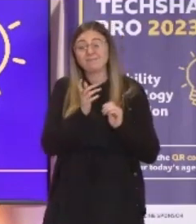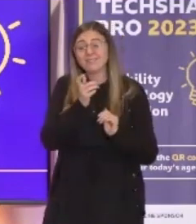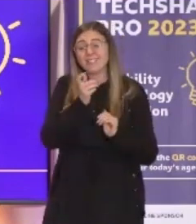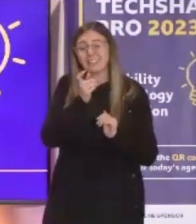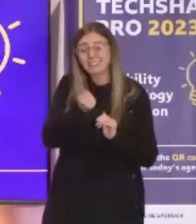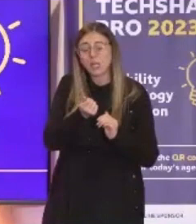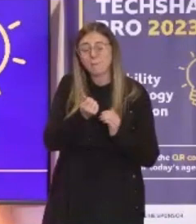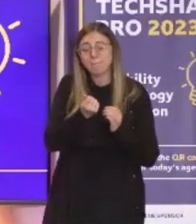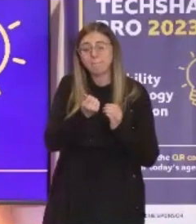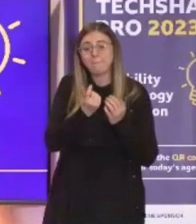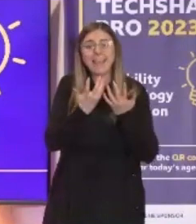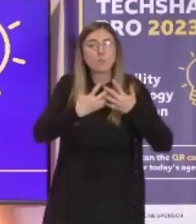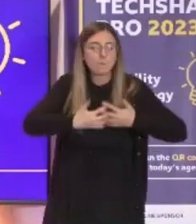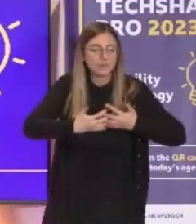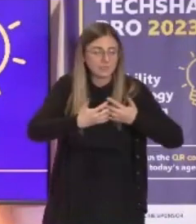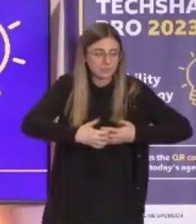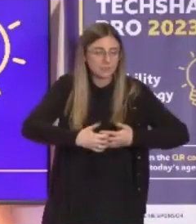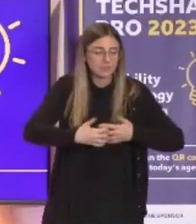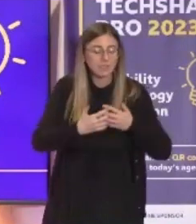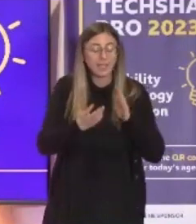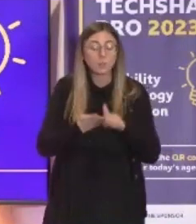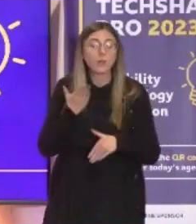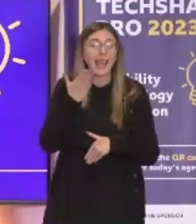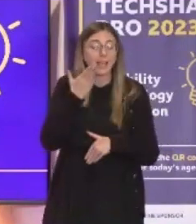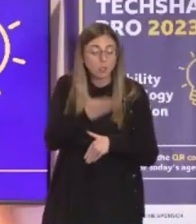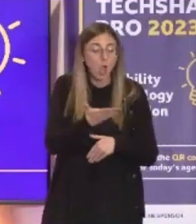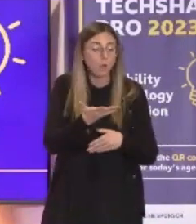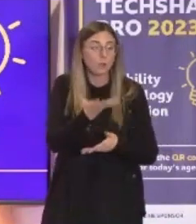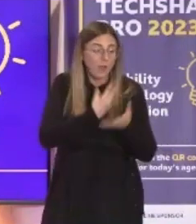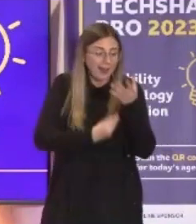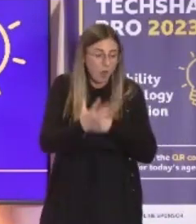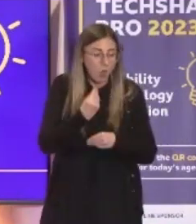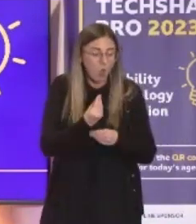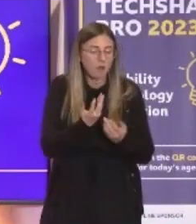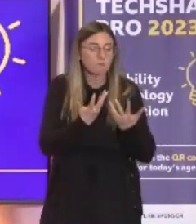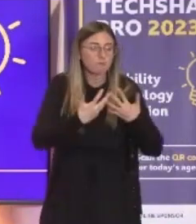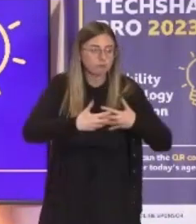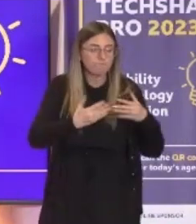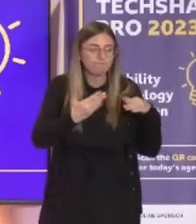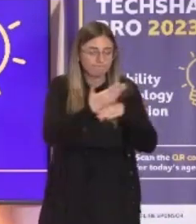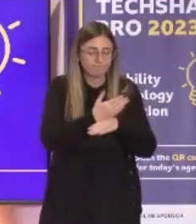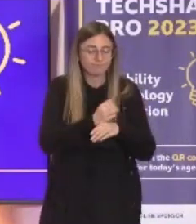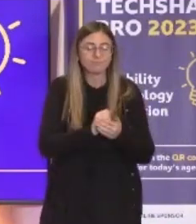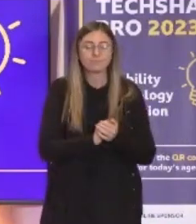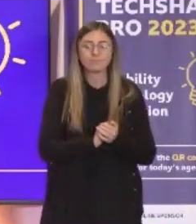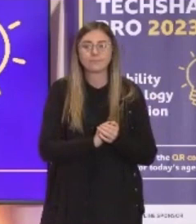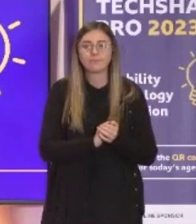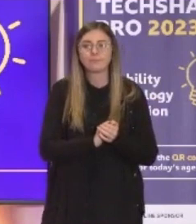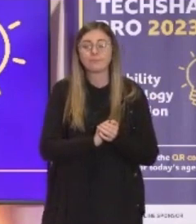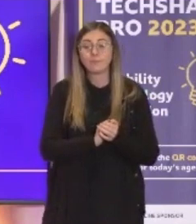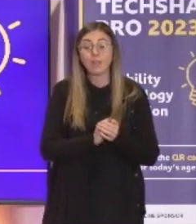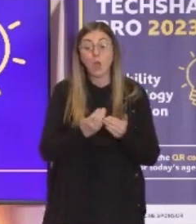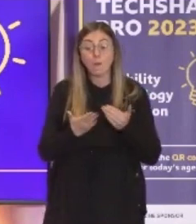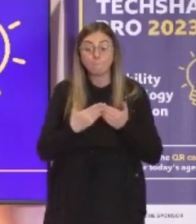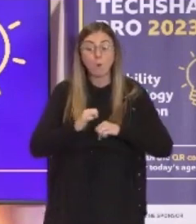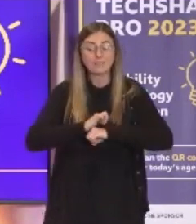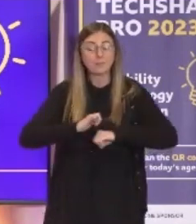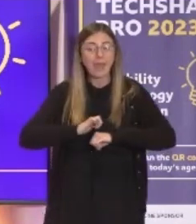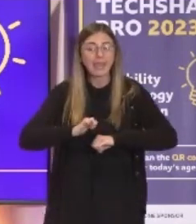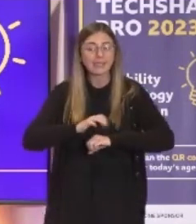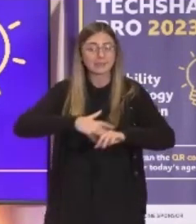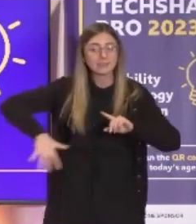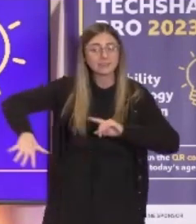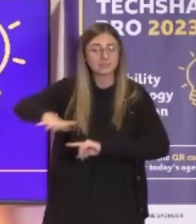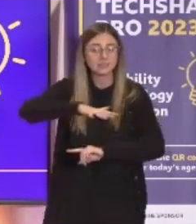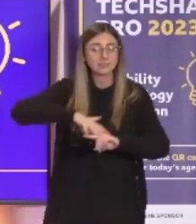of kit, and you can go there and you can do your work. But we had so much more space. We had